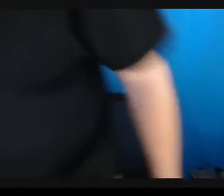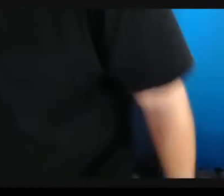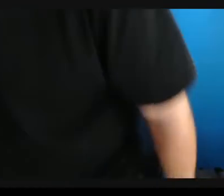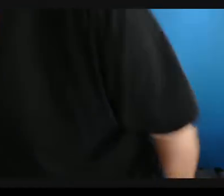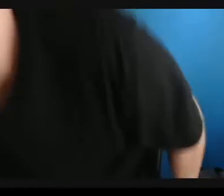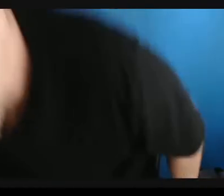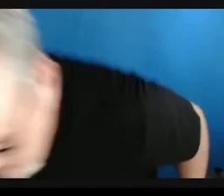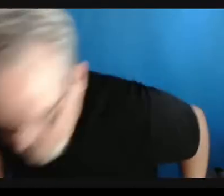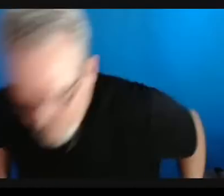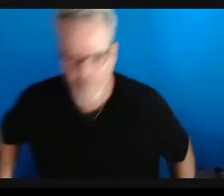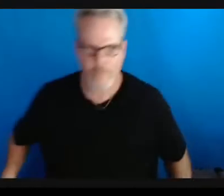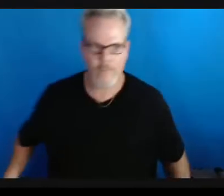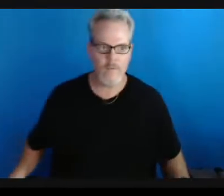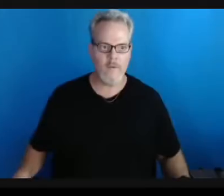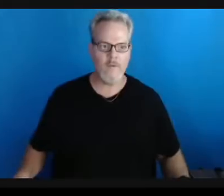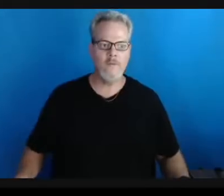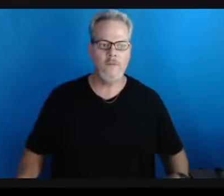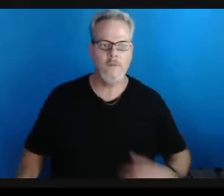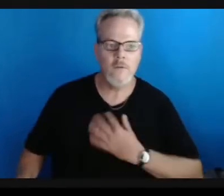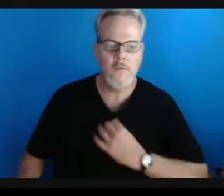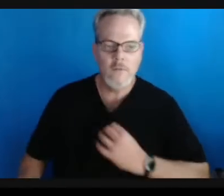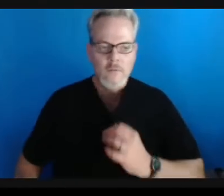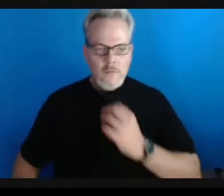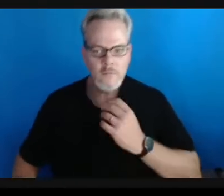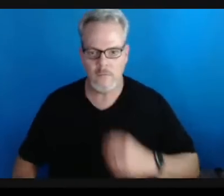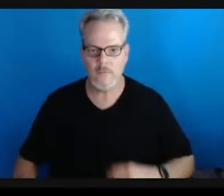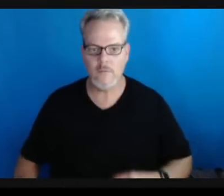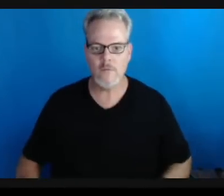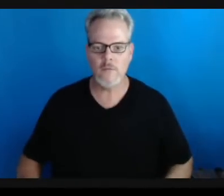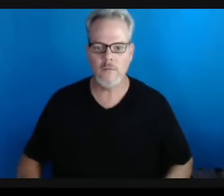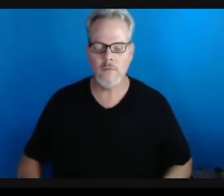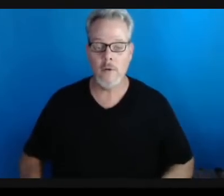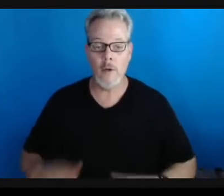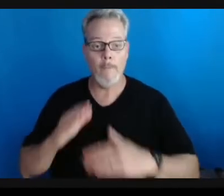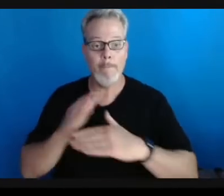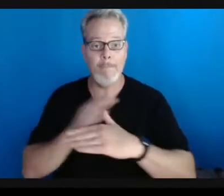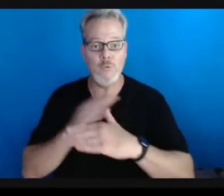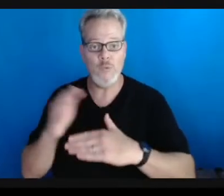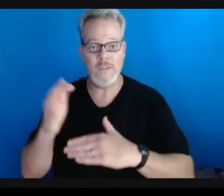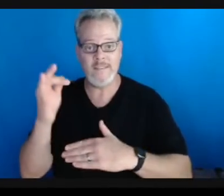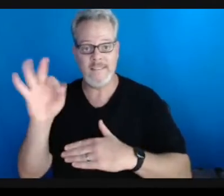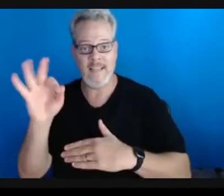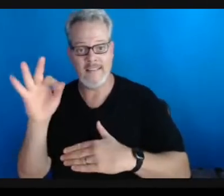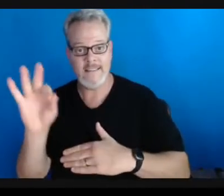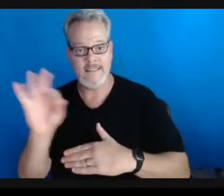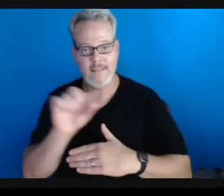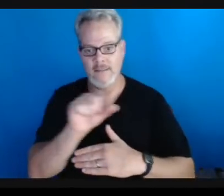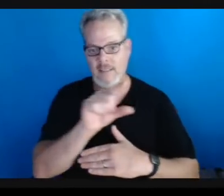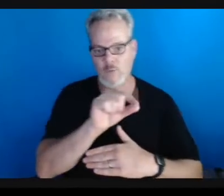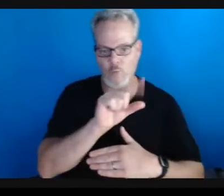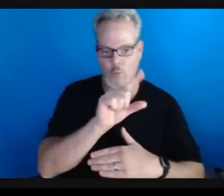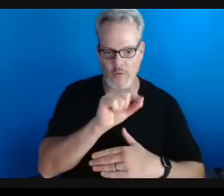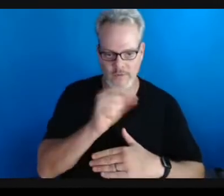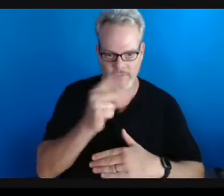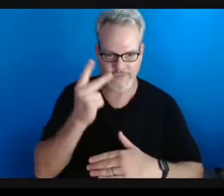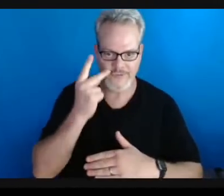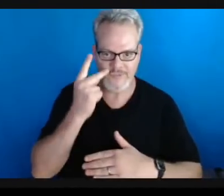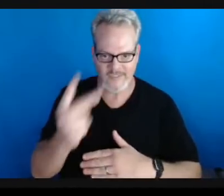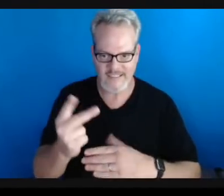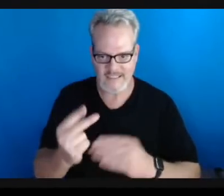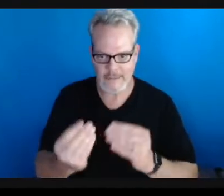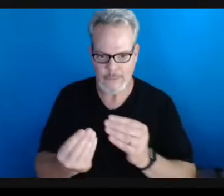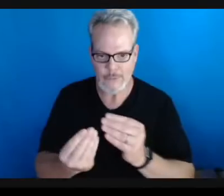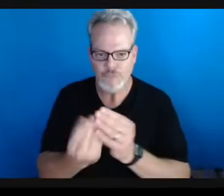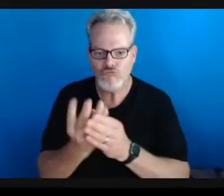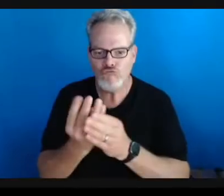So pull it back to episode 19 here. So between 19 and 20, you can see there's more of those ooze-up flows as well.